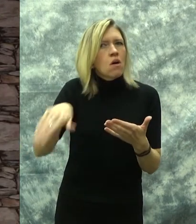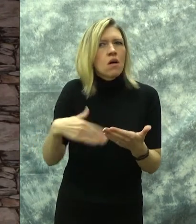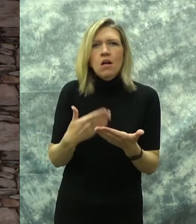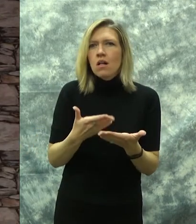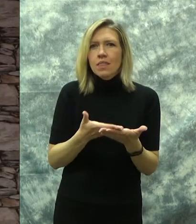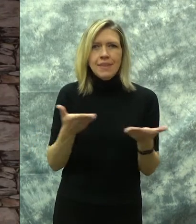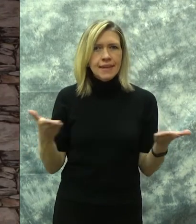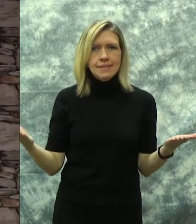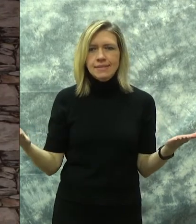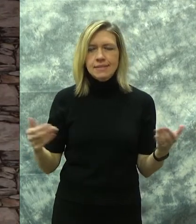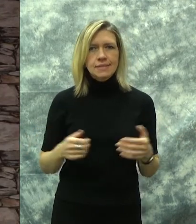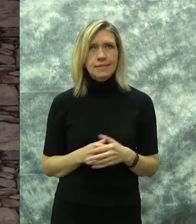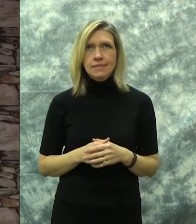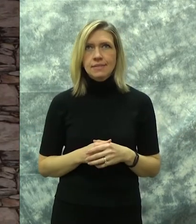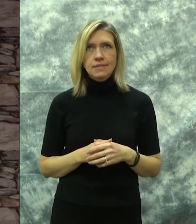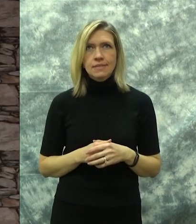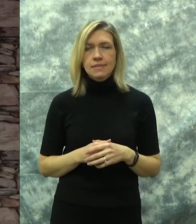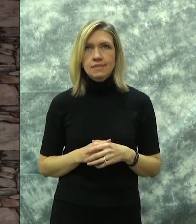It lives.